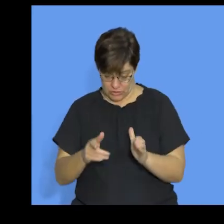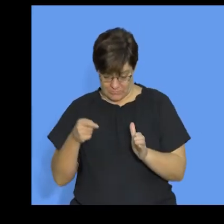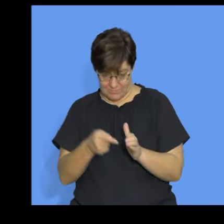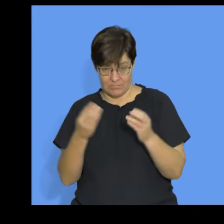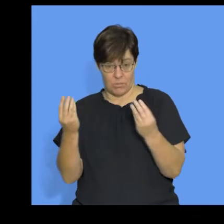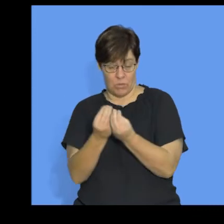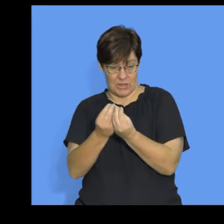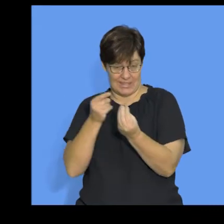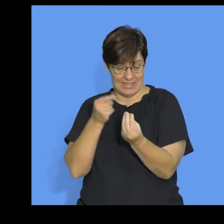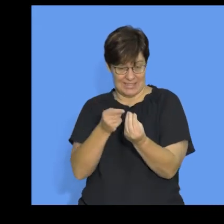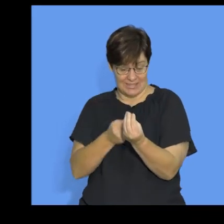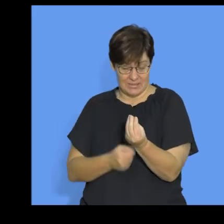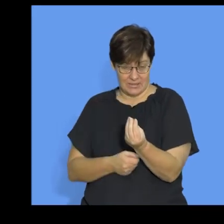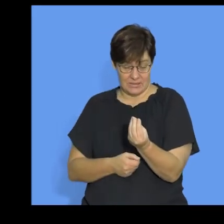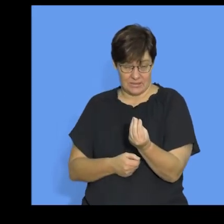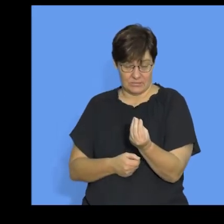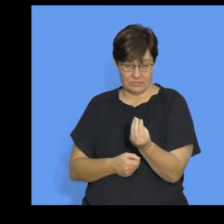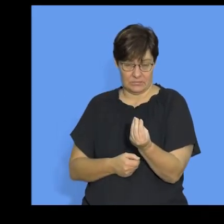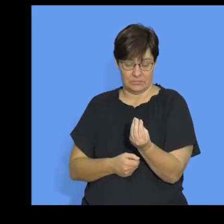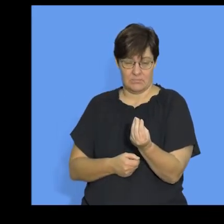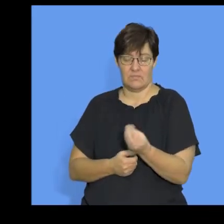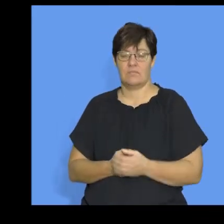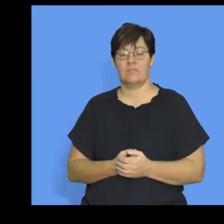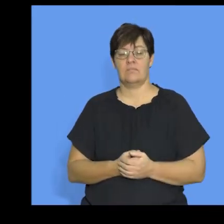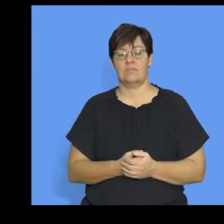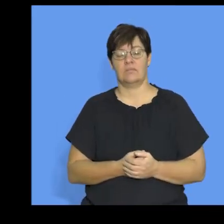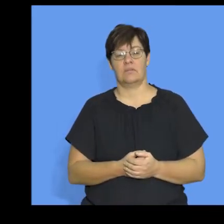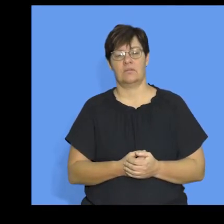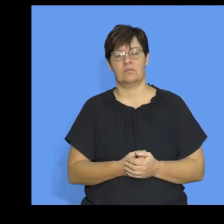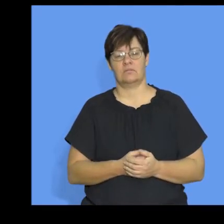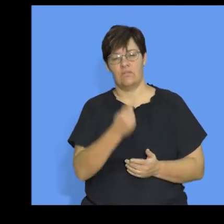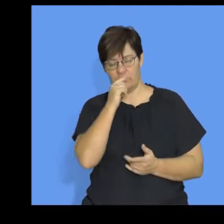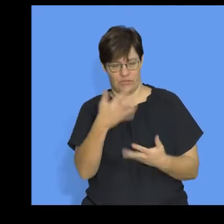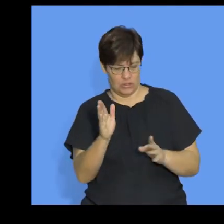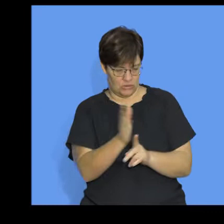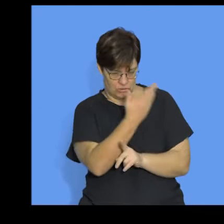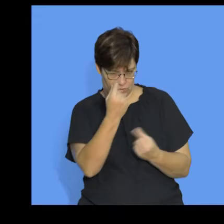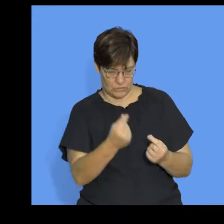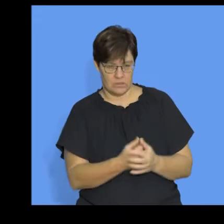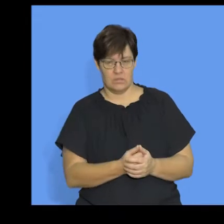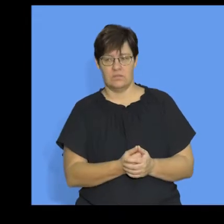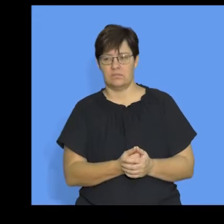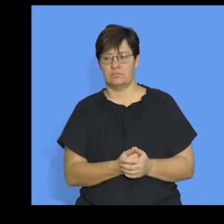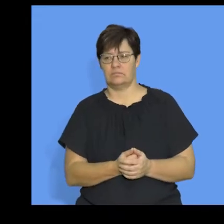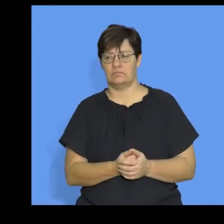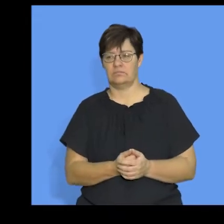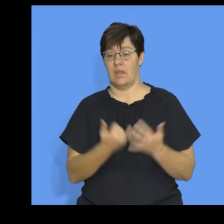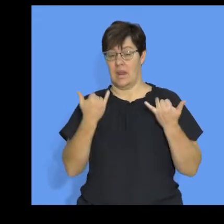we now come to, we've done this one already. This is the one we come to